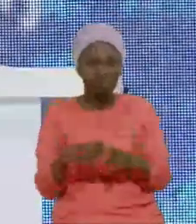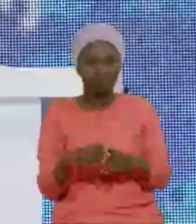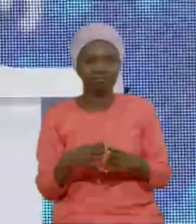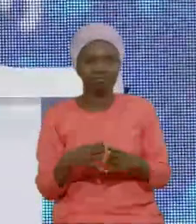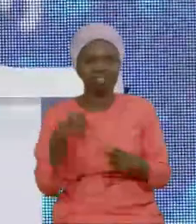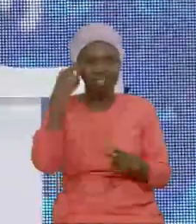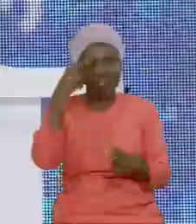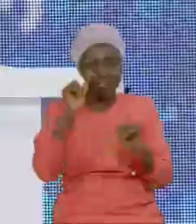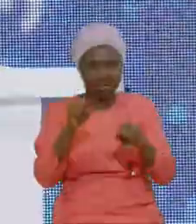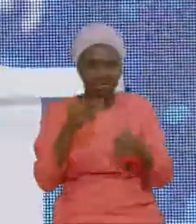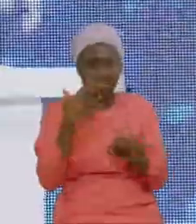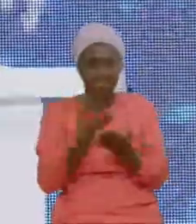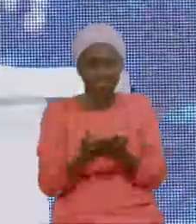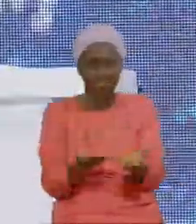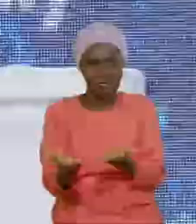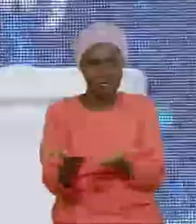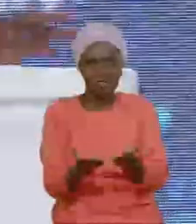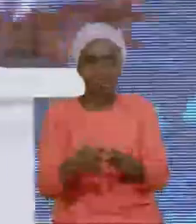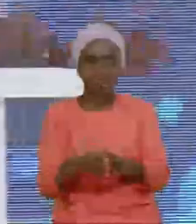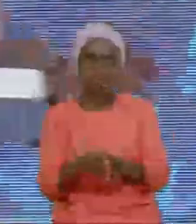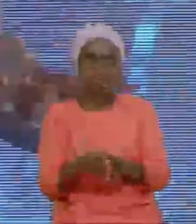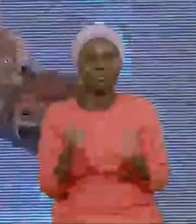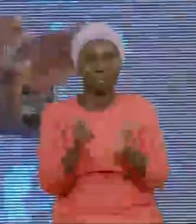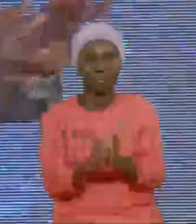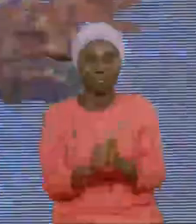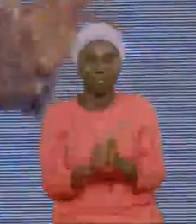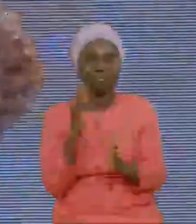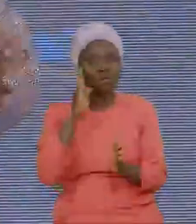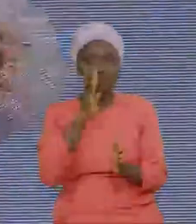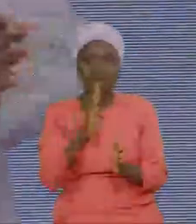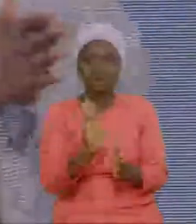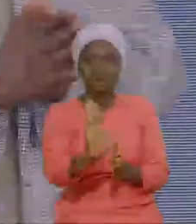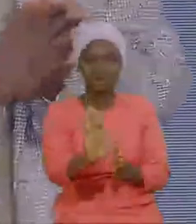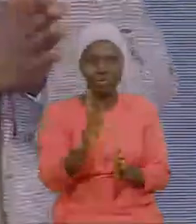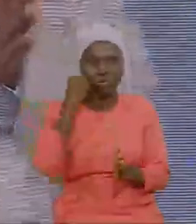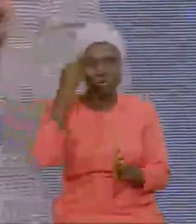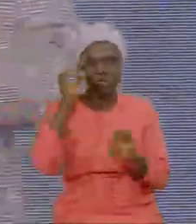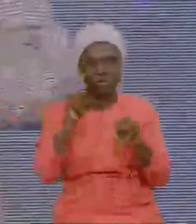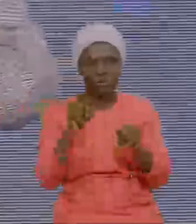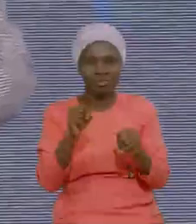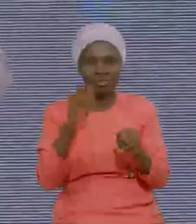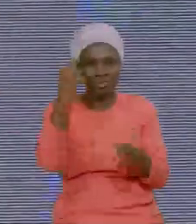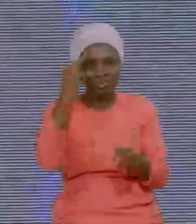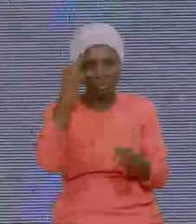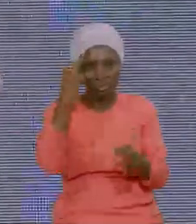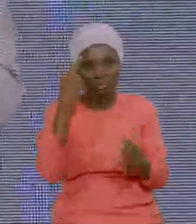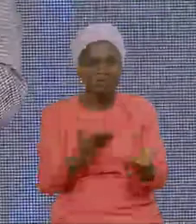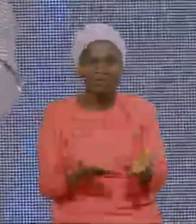reasonable service. That will be your reasonable service.